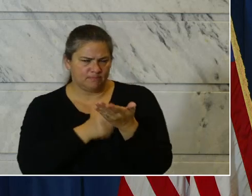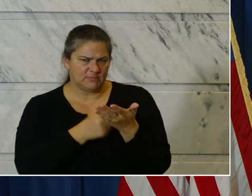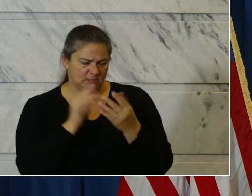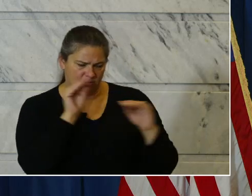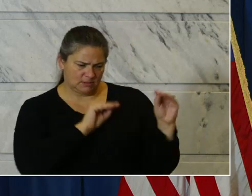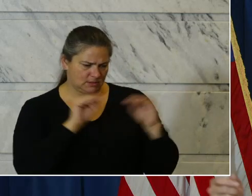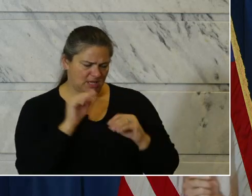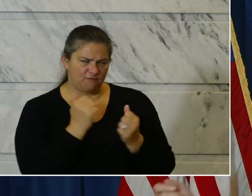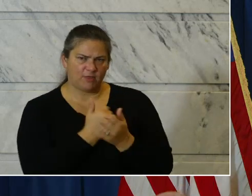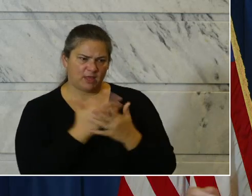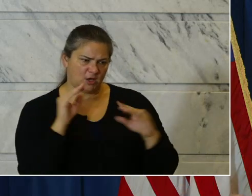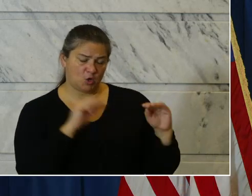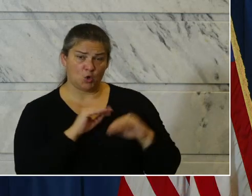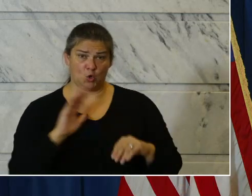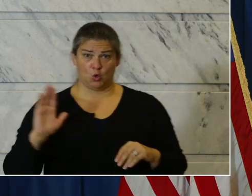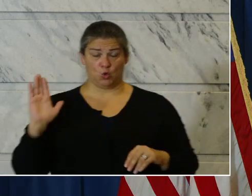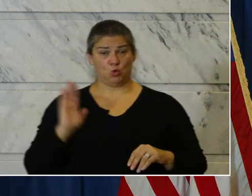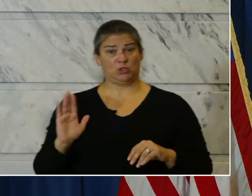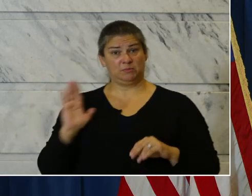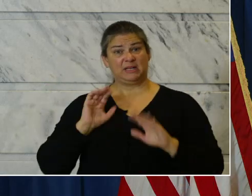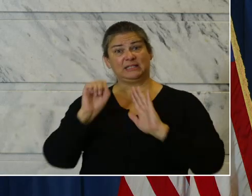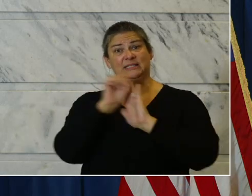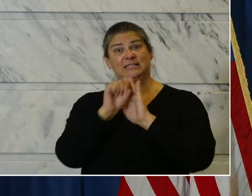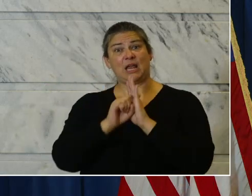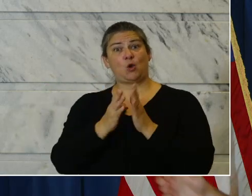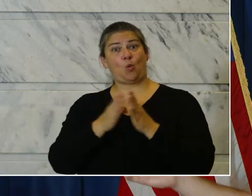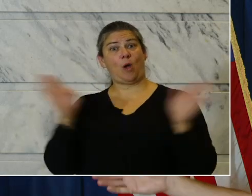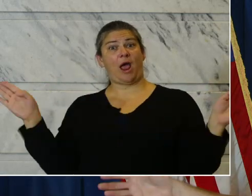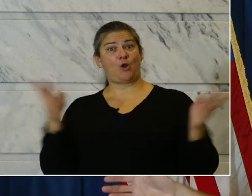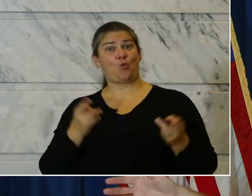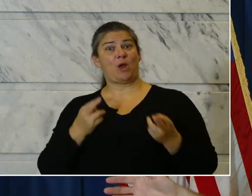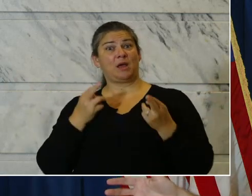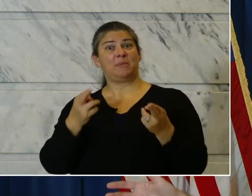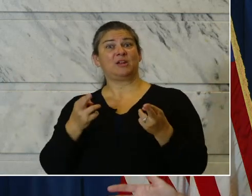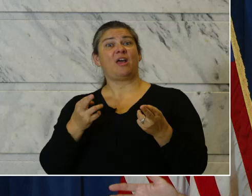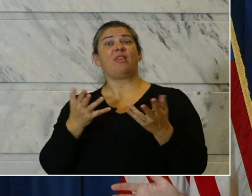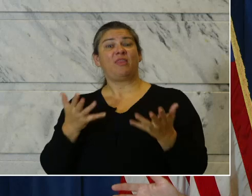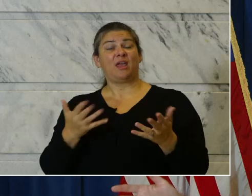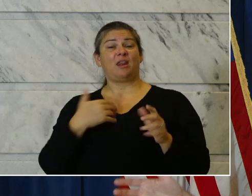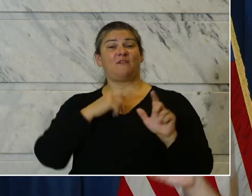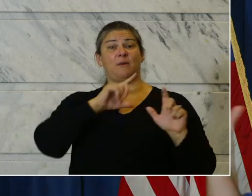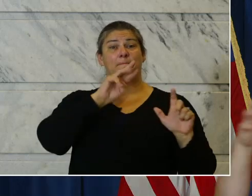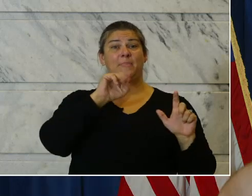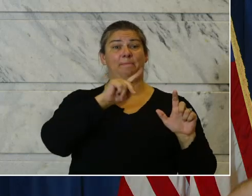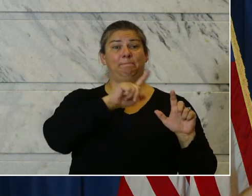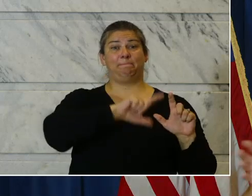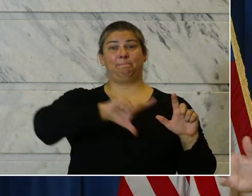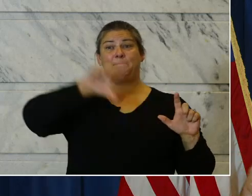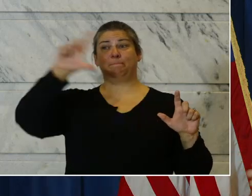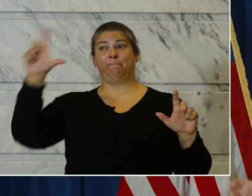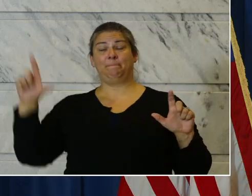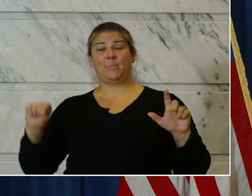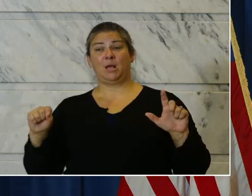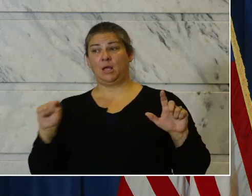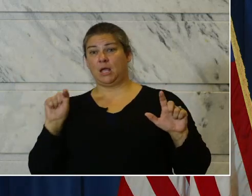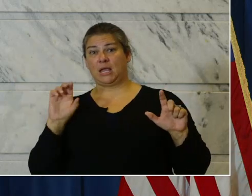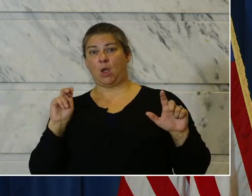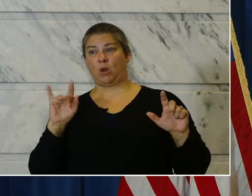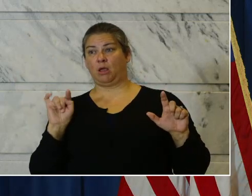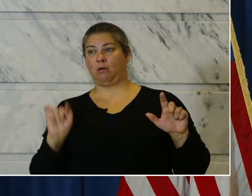together. It used to be the statewide recommendations, and then we created the incident map that was asked for, and then it was let's try to argue around